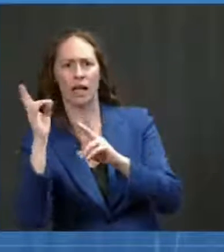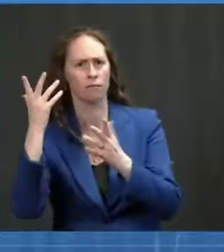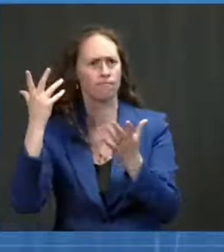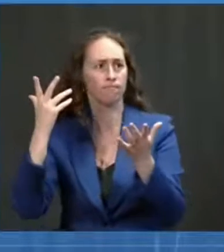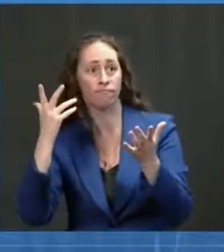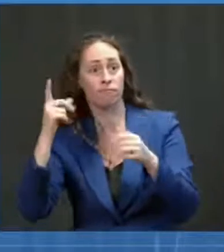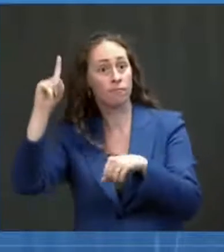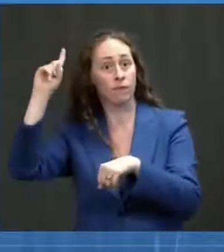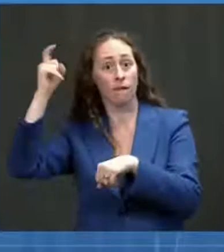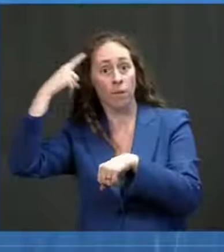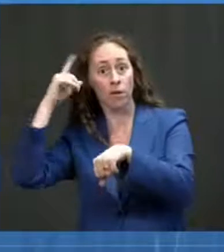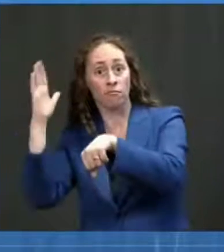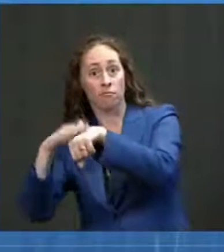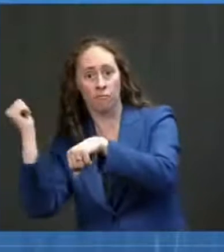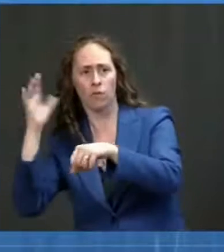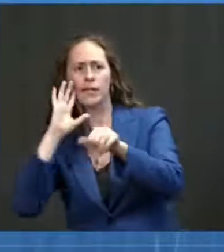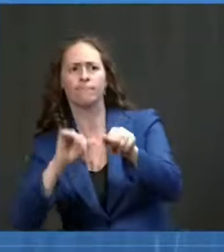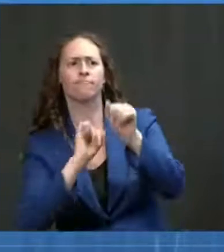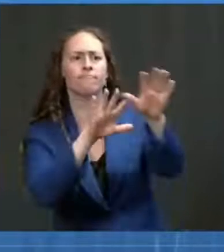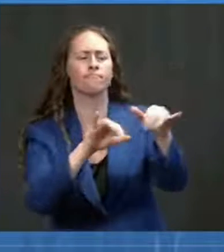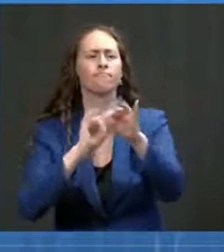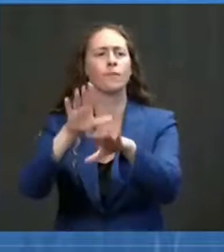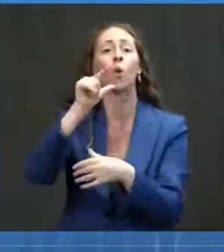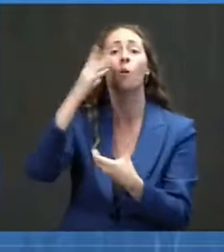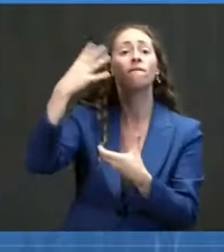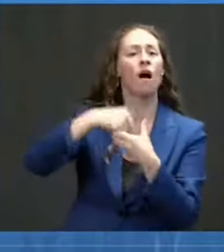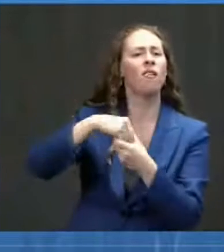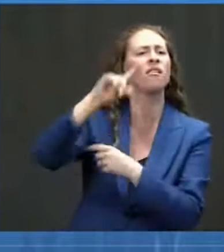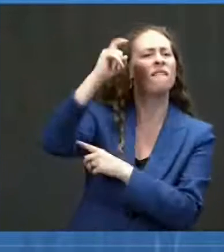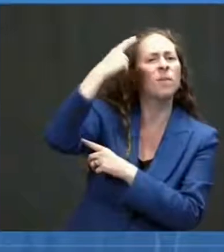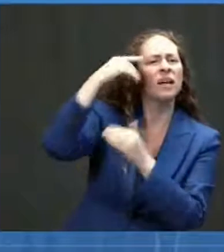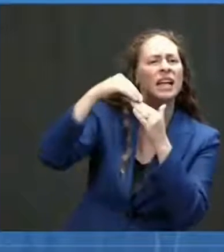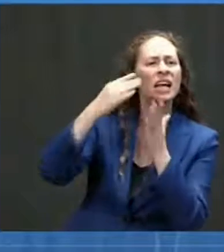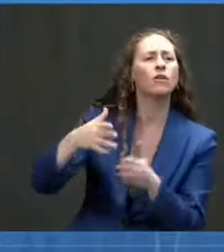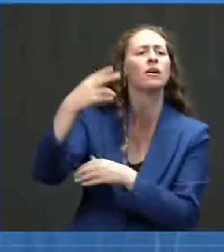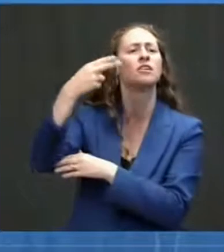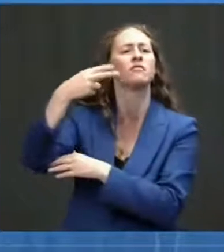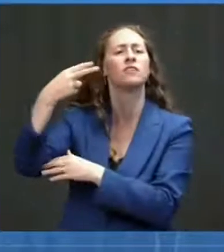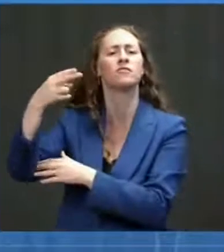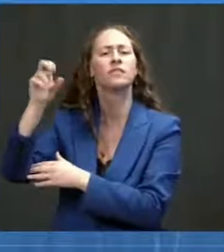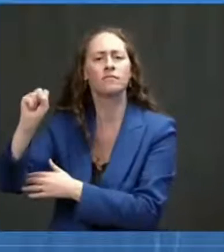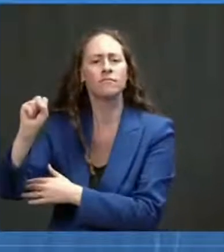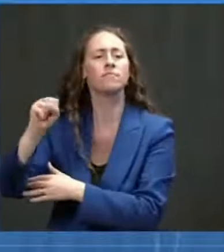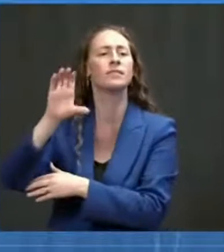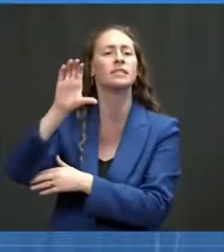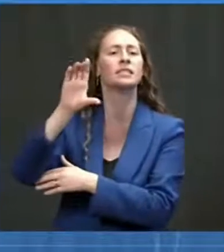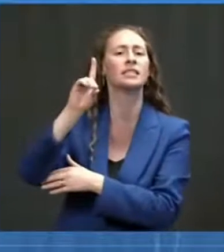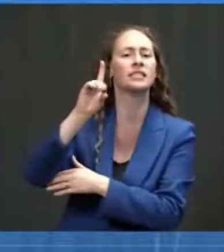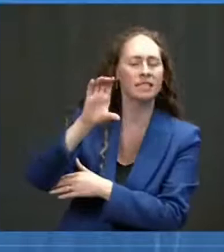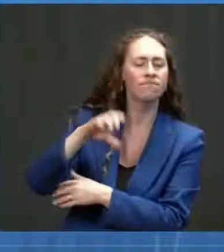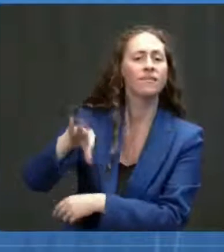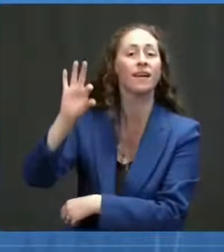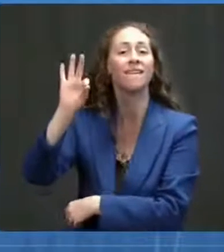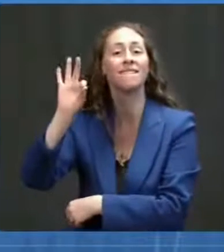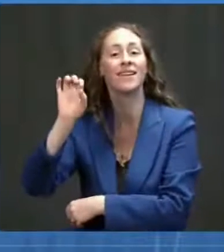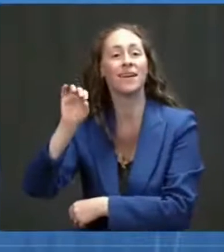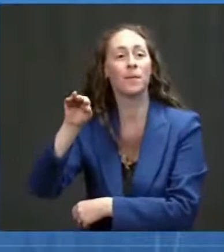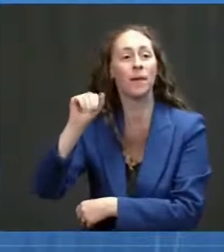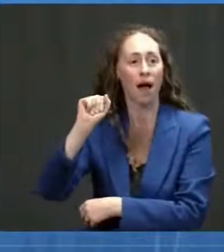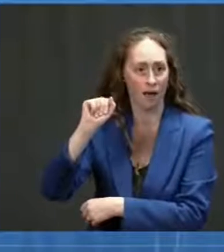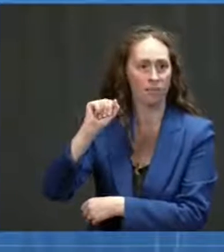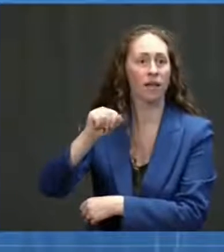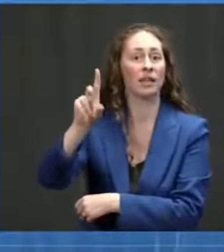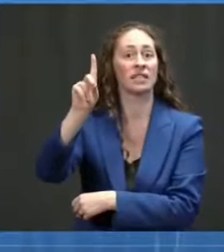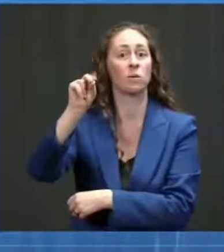resources from HHS, CDC, FEMA, the Department of Defense, and the Department of Veterans